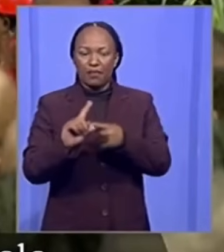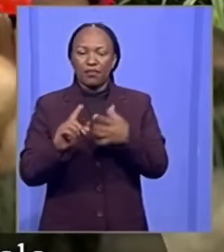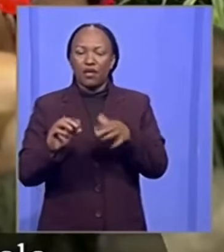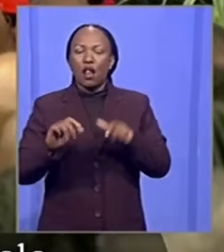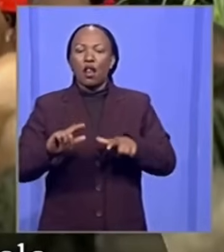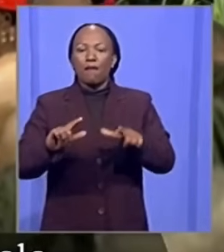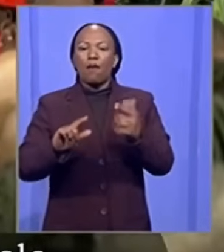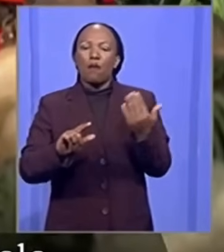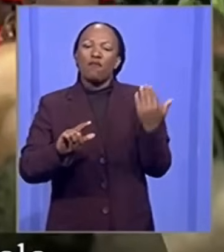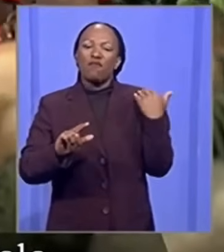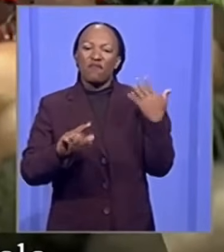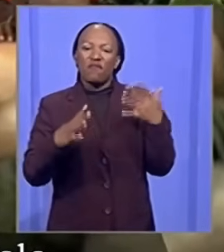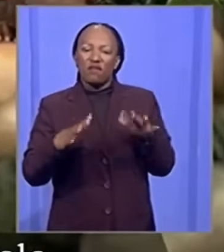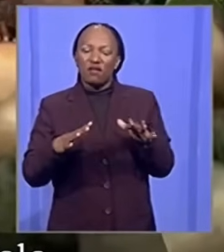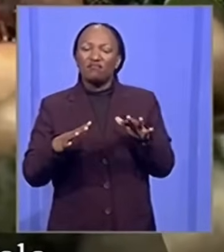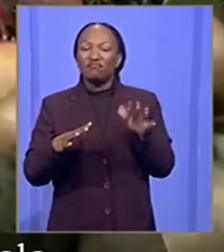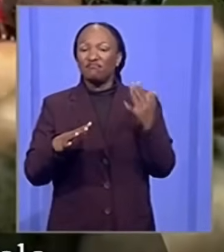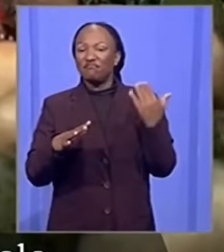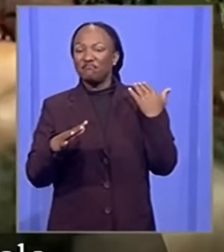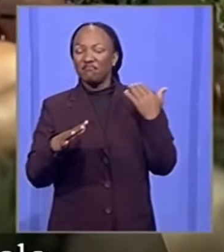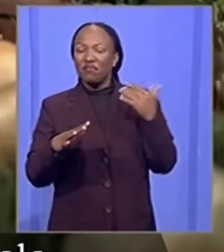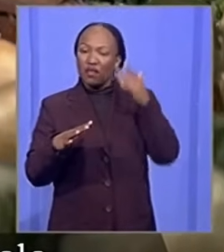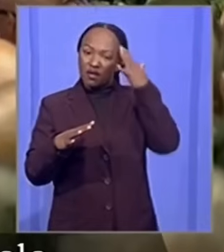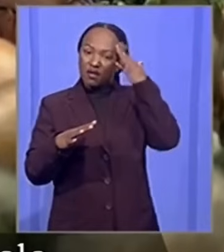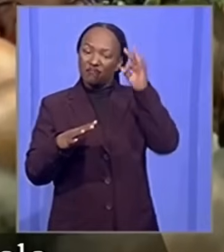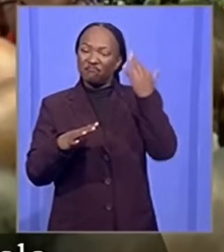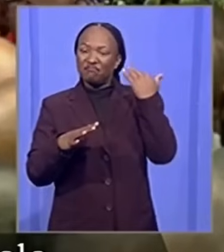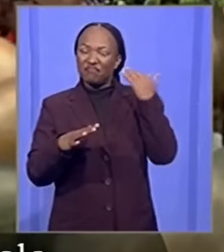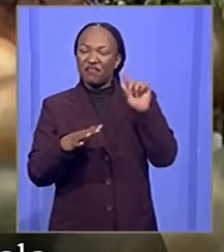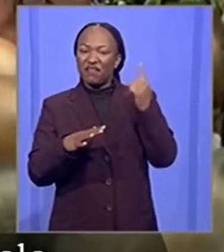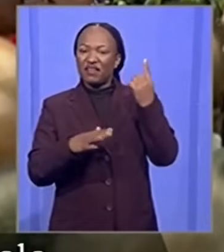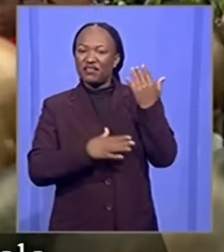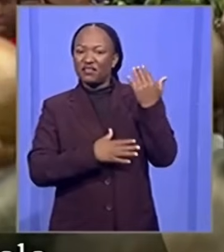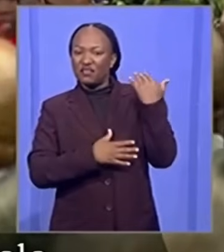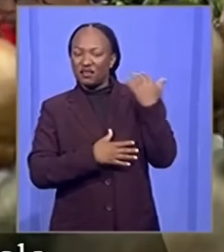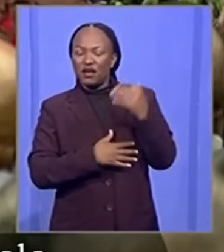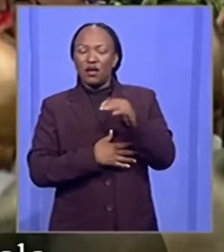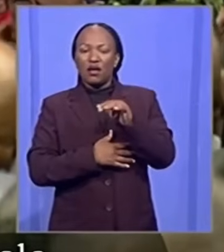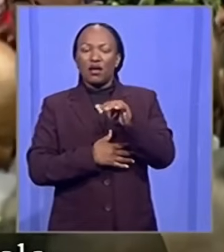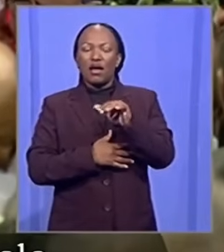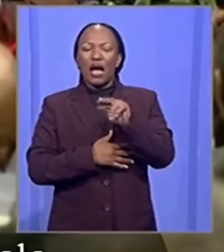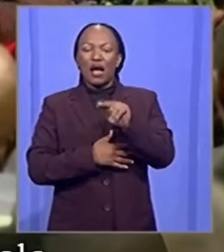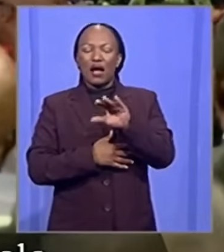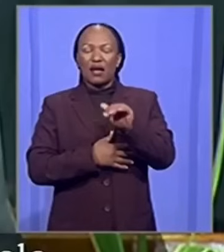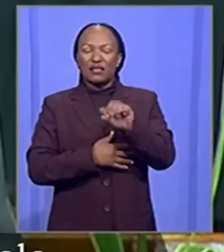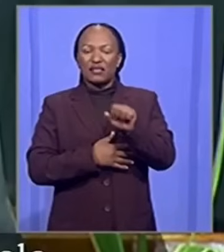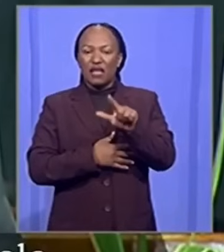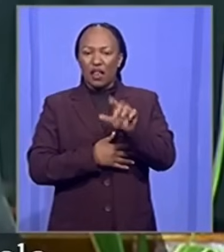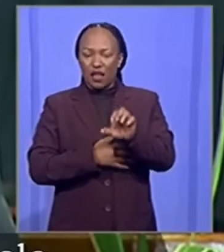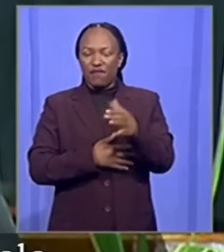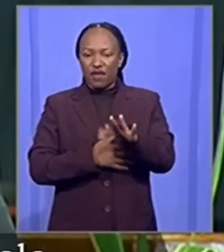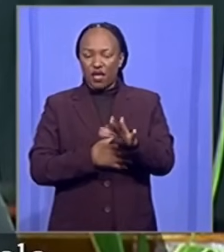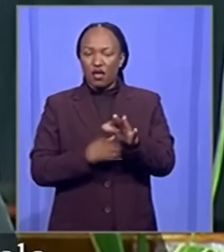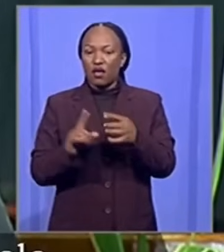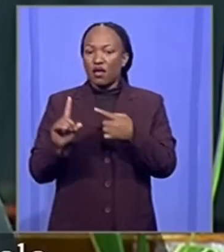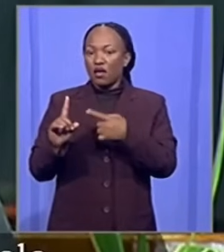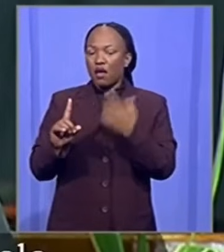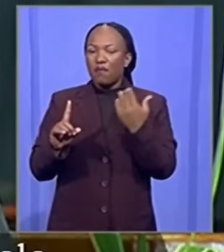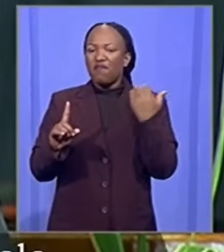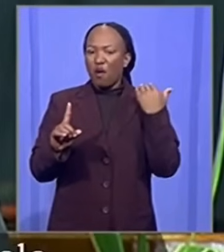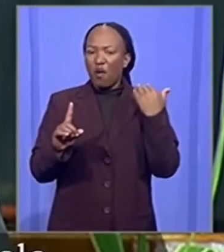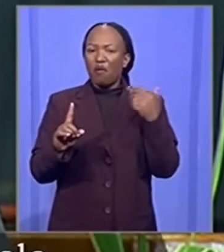le ka tlase ga taolo ya bosetšhaba nakong ya pušo ya tonakgolo ya Peleng Castle Mathale. Pele ga fao Mathabata e be le motseta wa